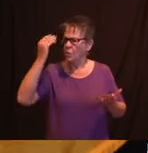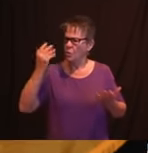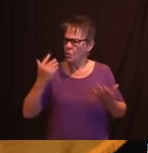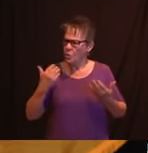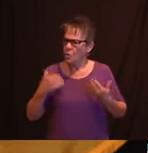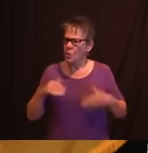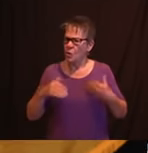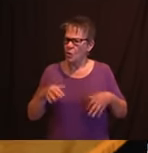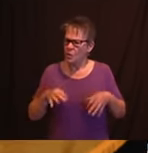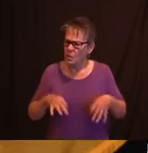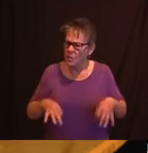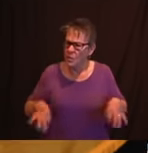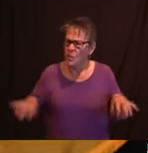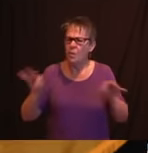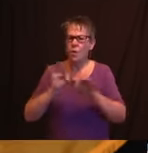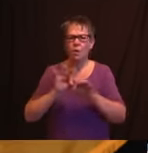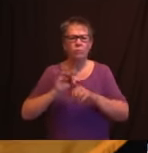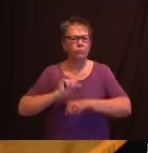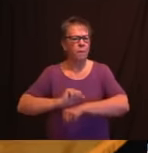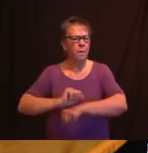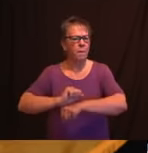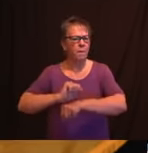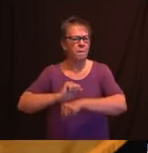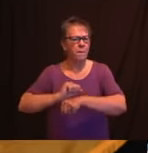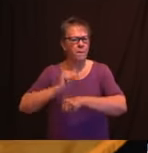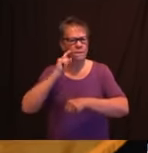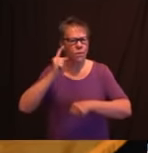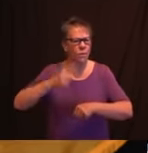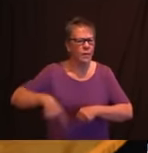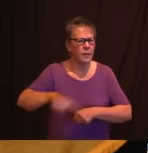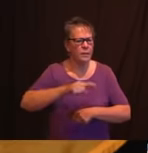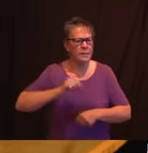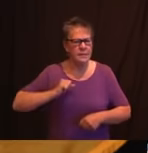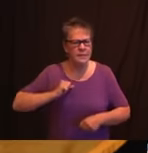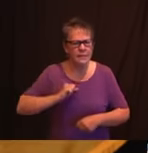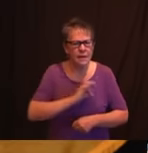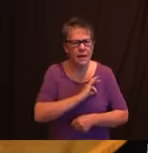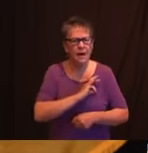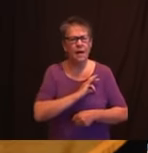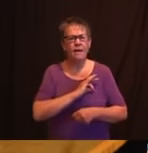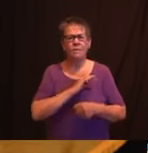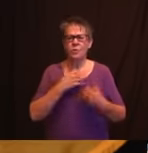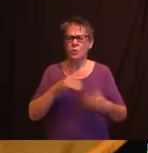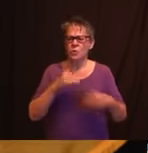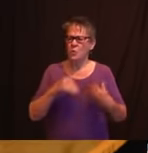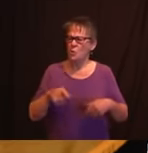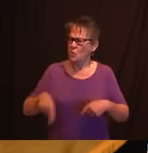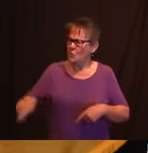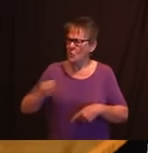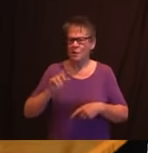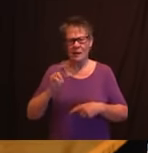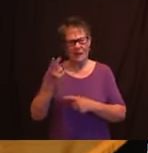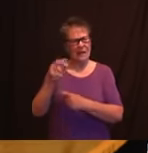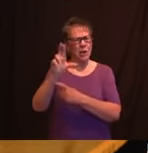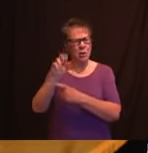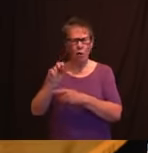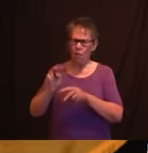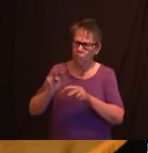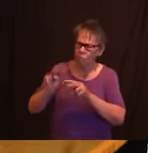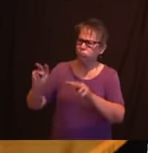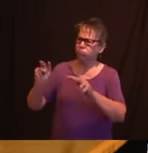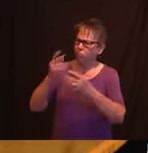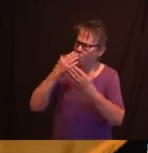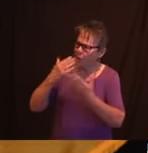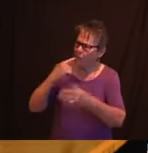homes are healthcare heroes for what they do every day. These workers and the residents who call these facilities